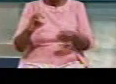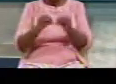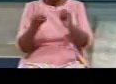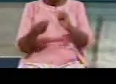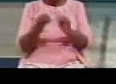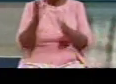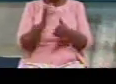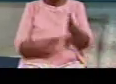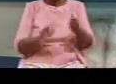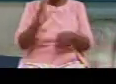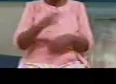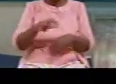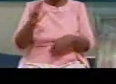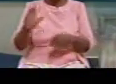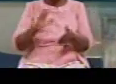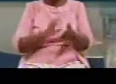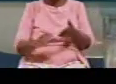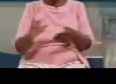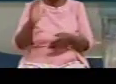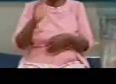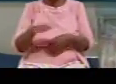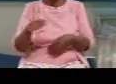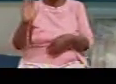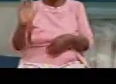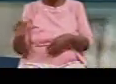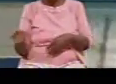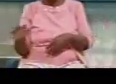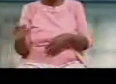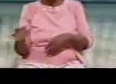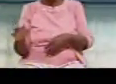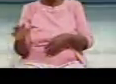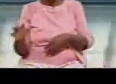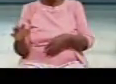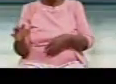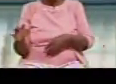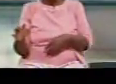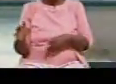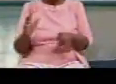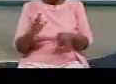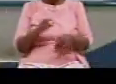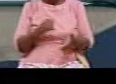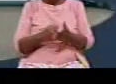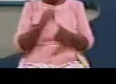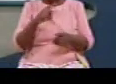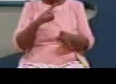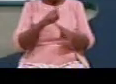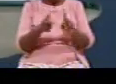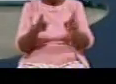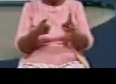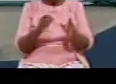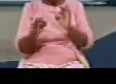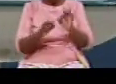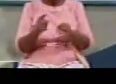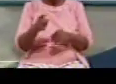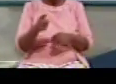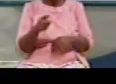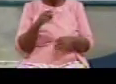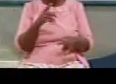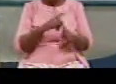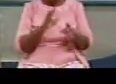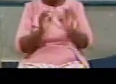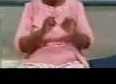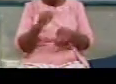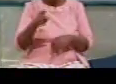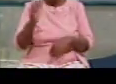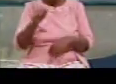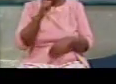chapter 33, and we're reading from verse 55. It says, but if he will not drive out